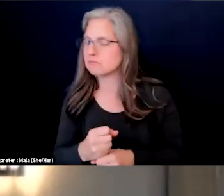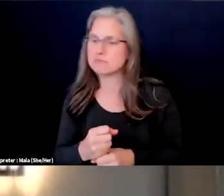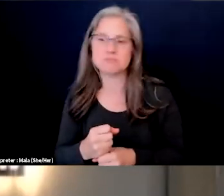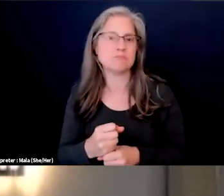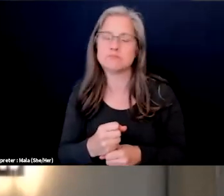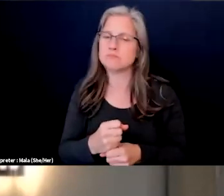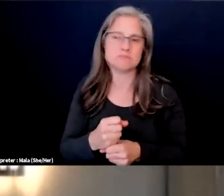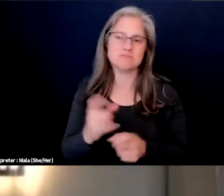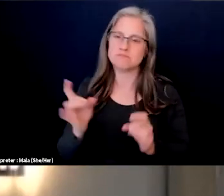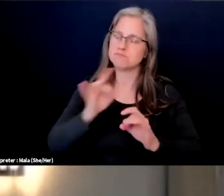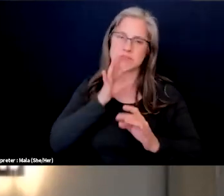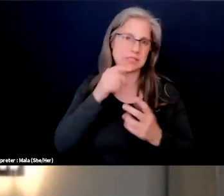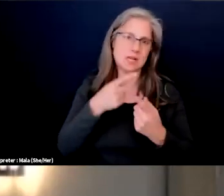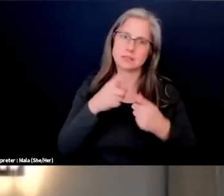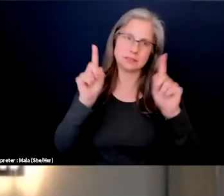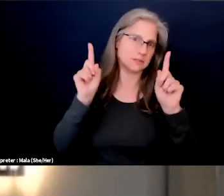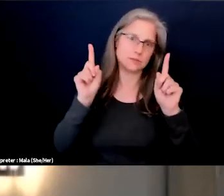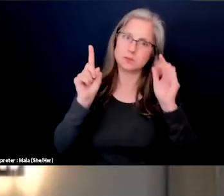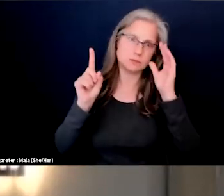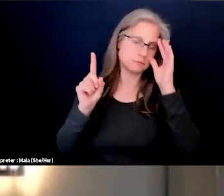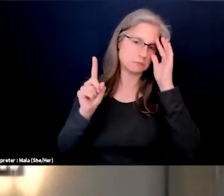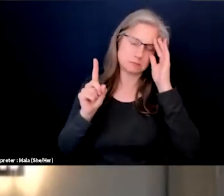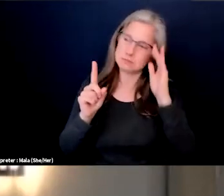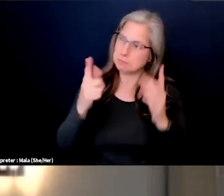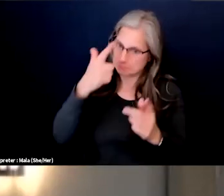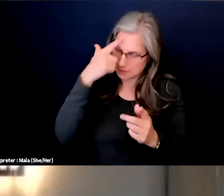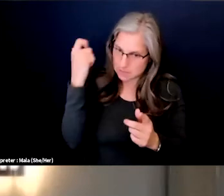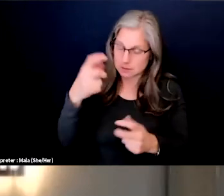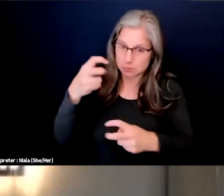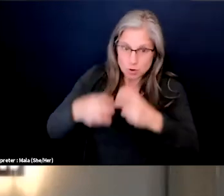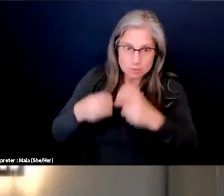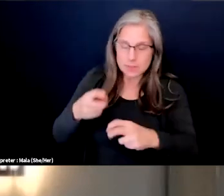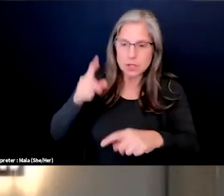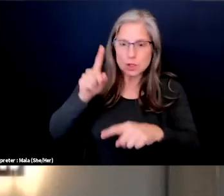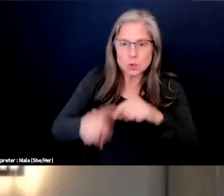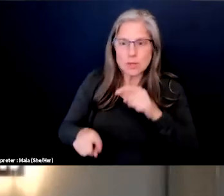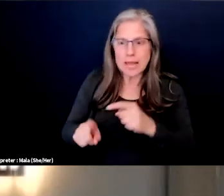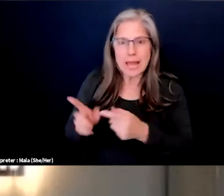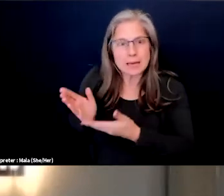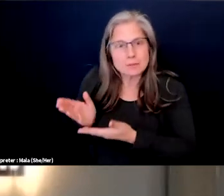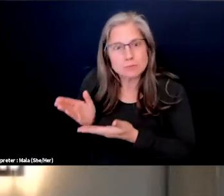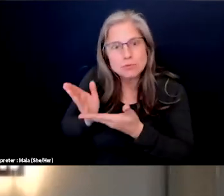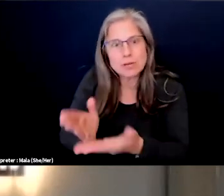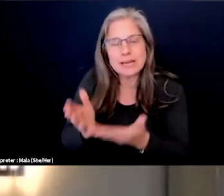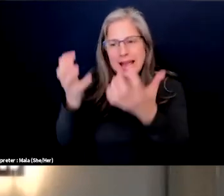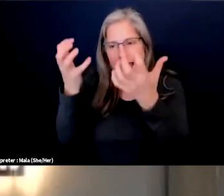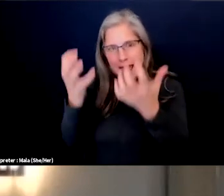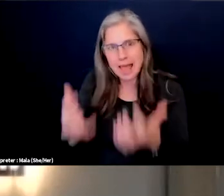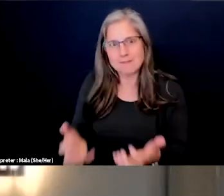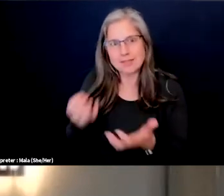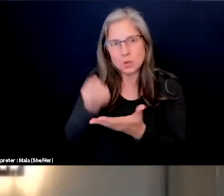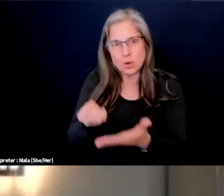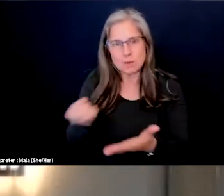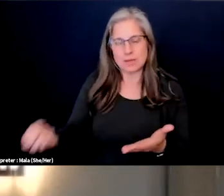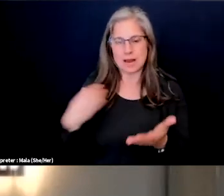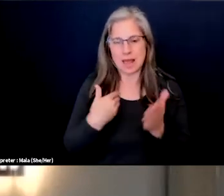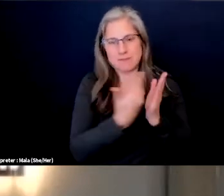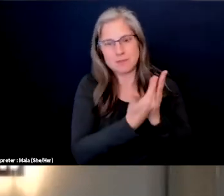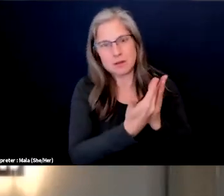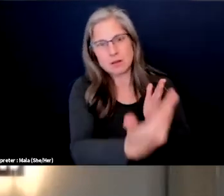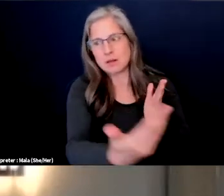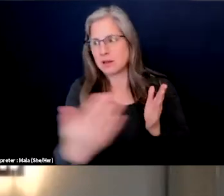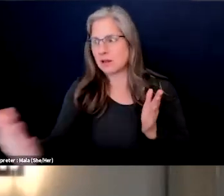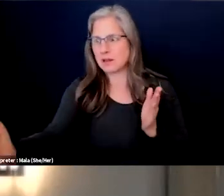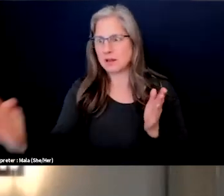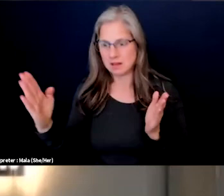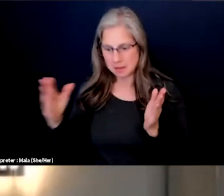be an unsuccessful job because the problem is you can't fit heavy equipment in there. There's walls all the way around those patios. So